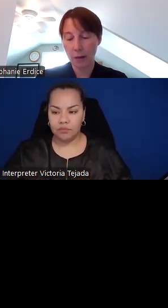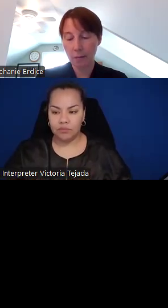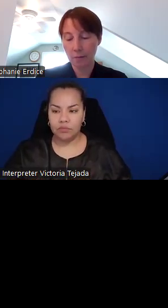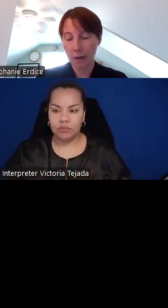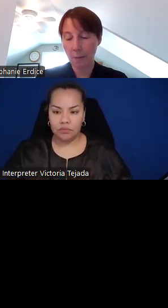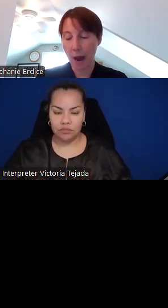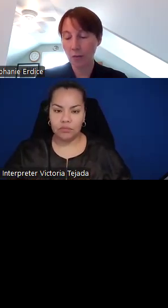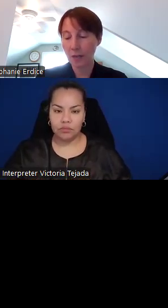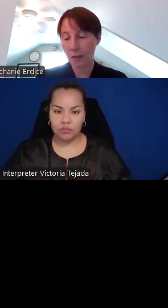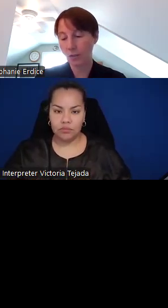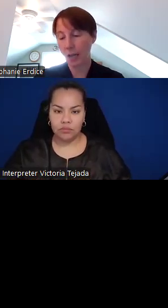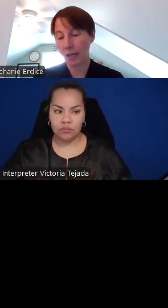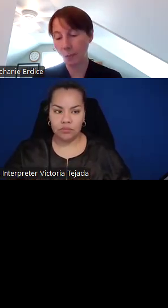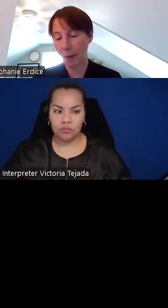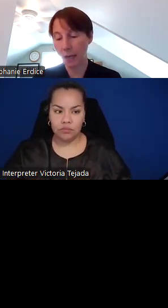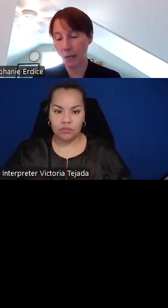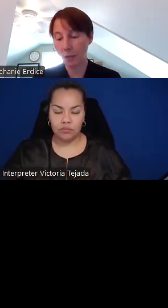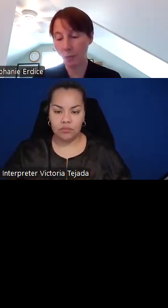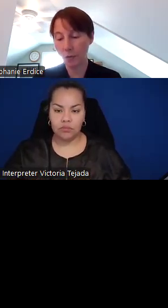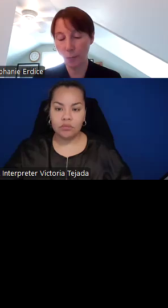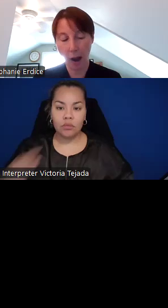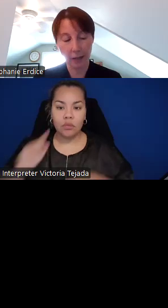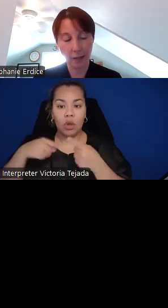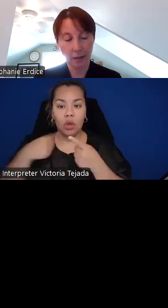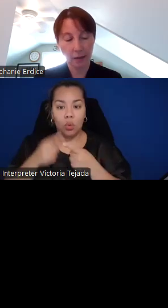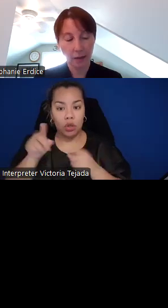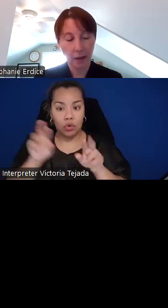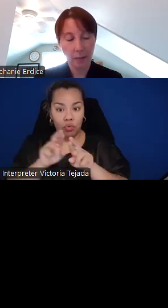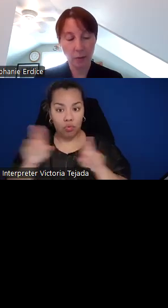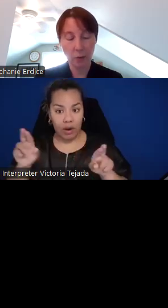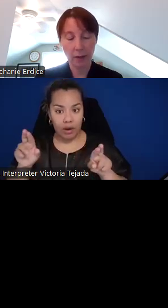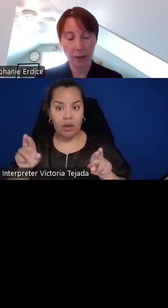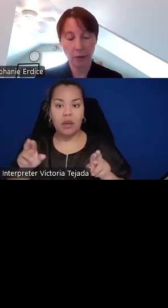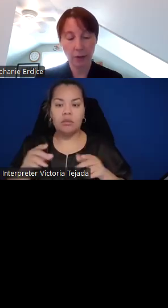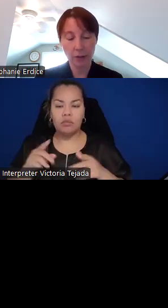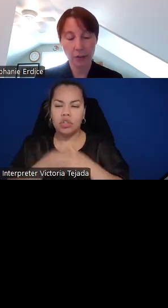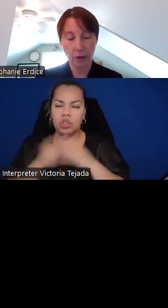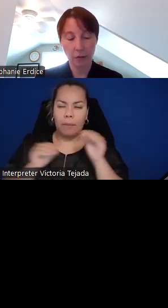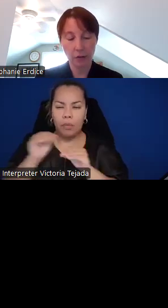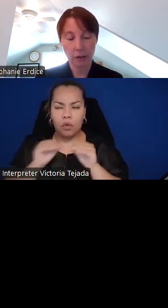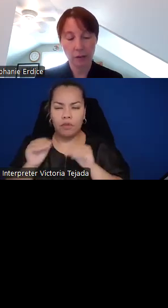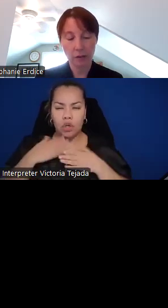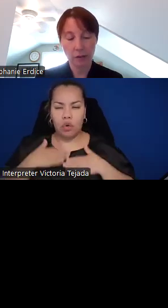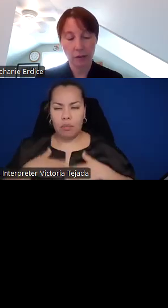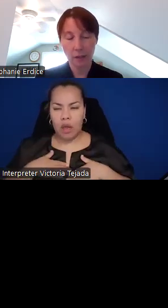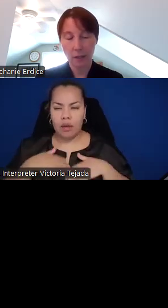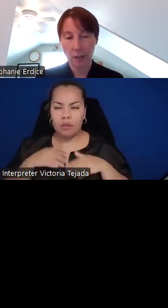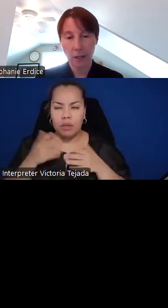When you're ready, come out of the exercise by beginning to move your body, maybe wiggling your fingers and